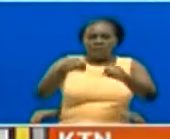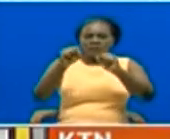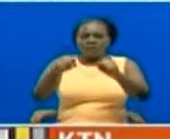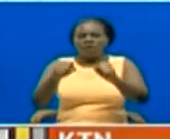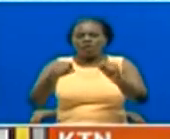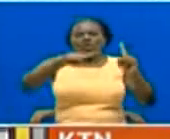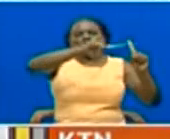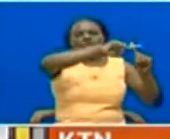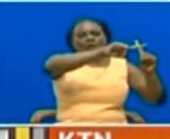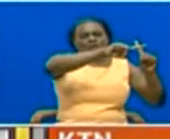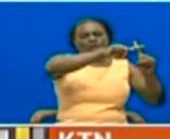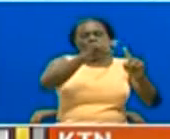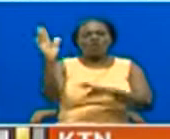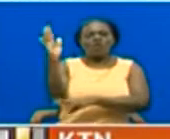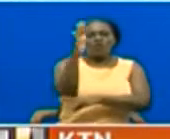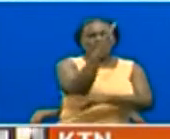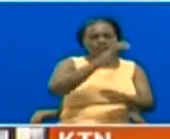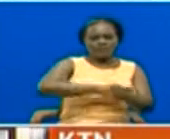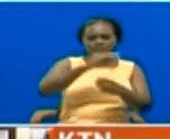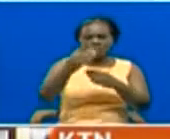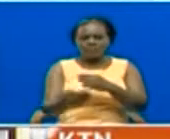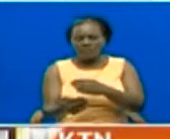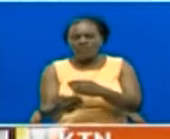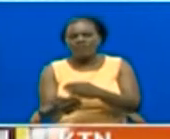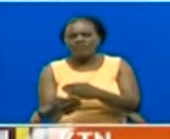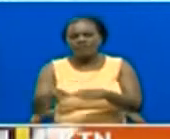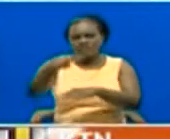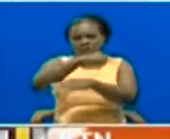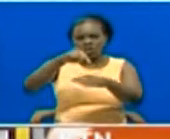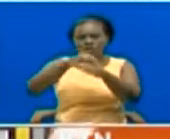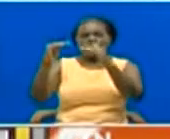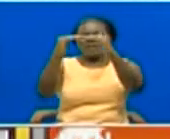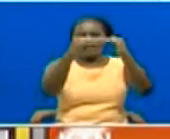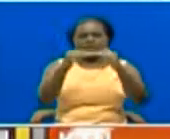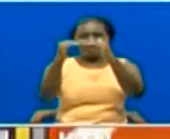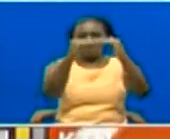will bring up the forest cover at the nation level.